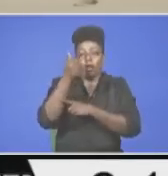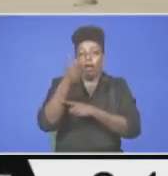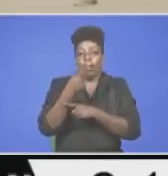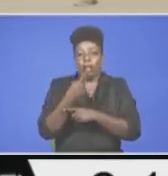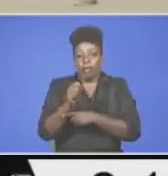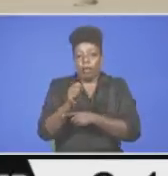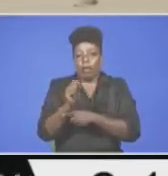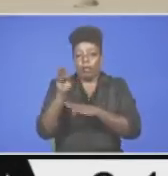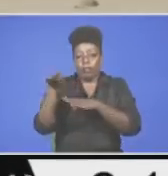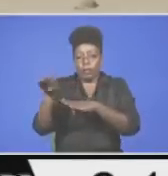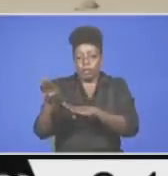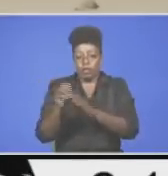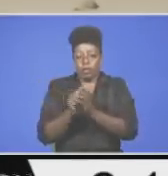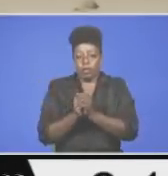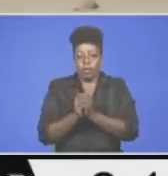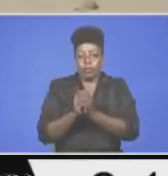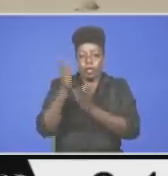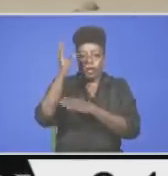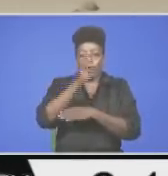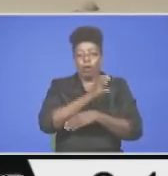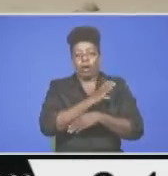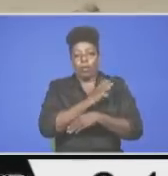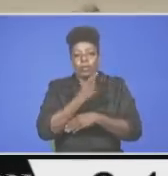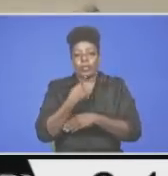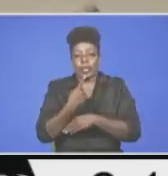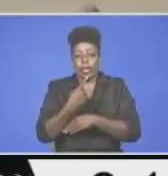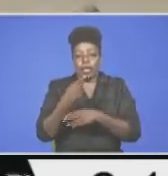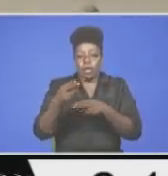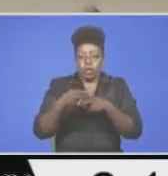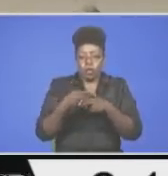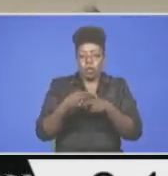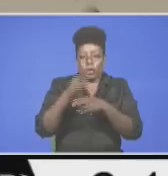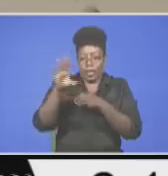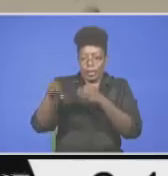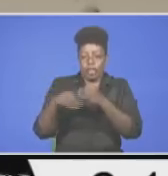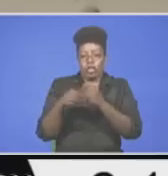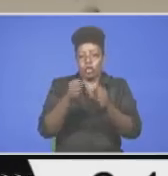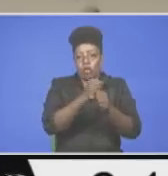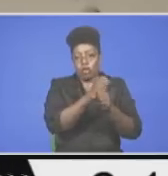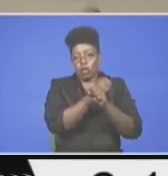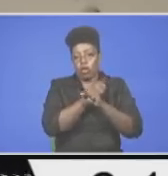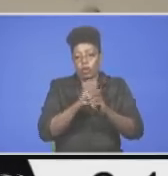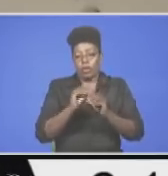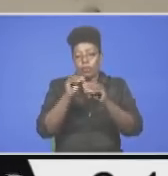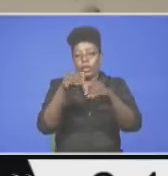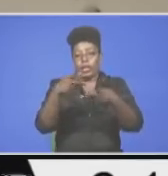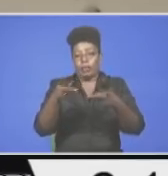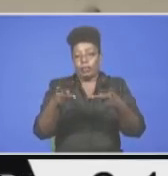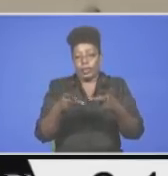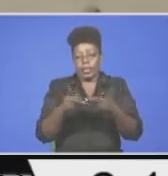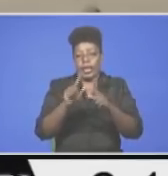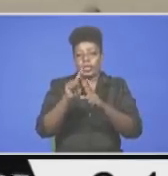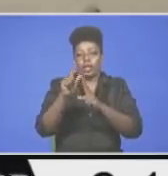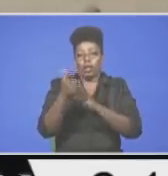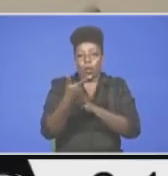of the authority, Shannon Dawn Cartwright, says very soon additional security measures will be put in place at local beaches.